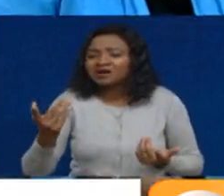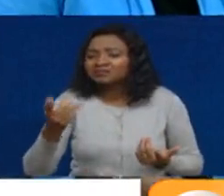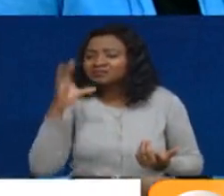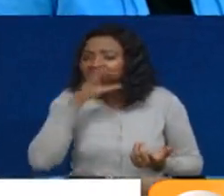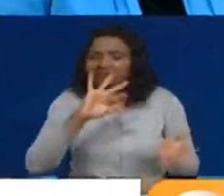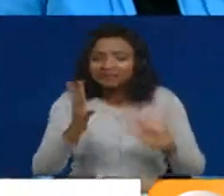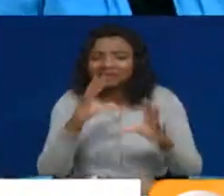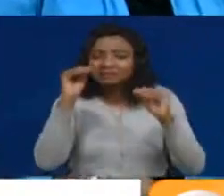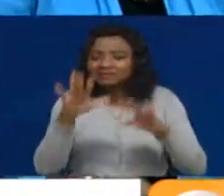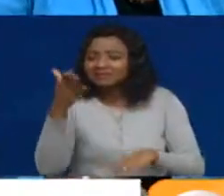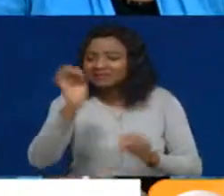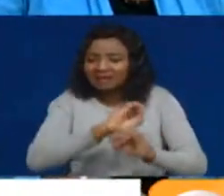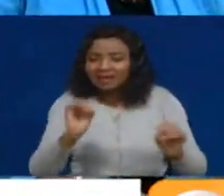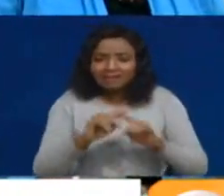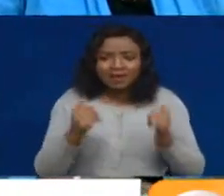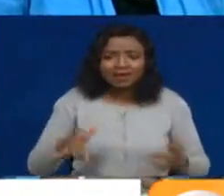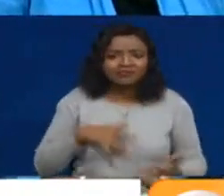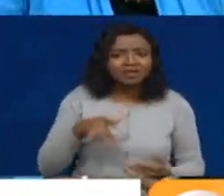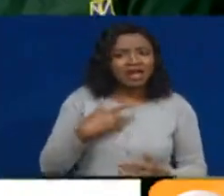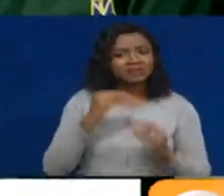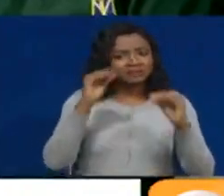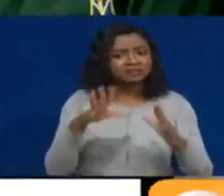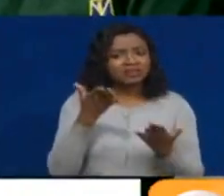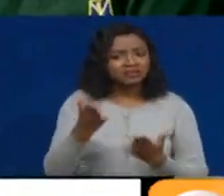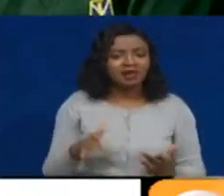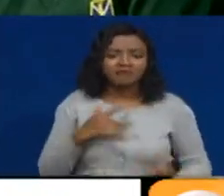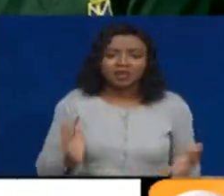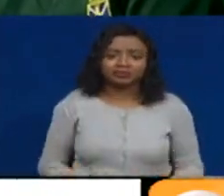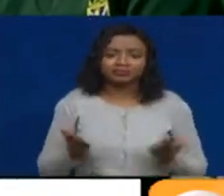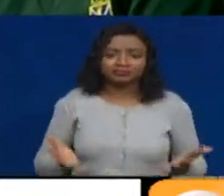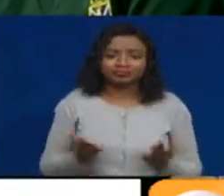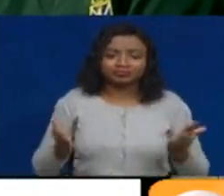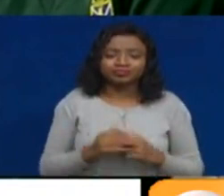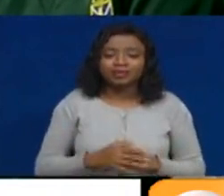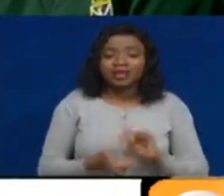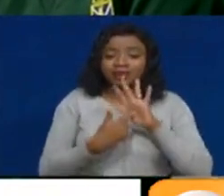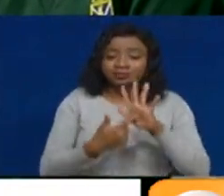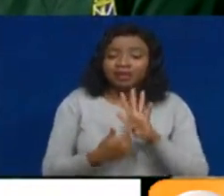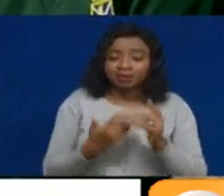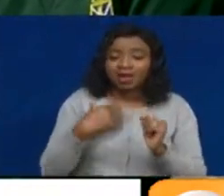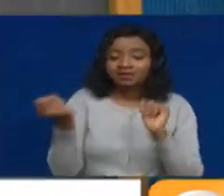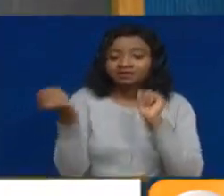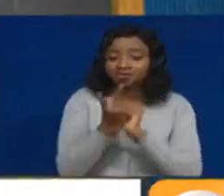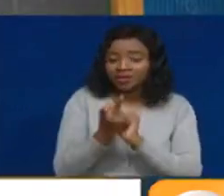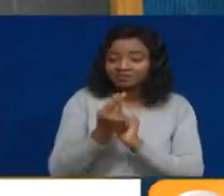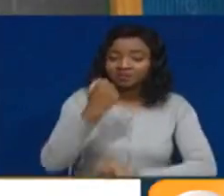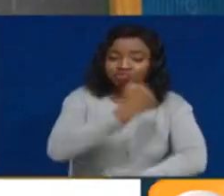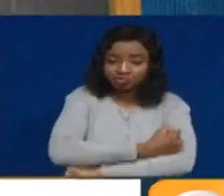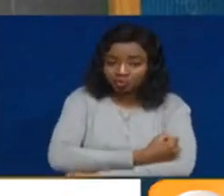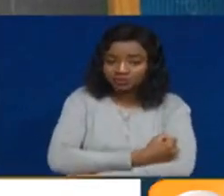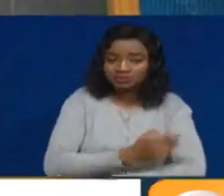teachers. The program, which will run for the next 2 months, will target students in Form 2 from 12 public schools in 9 counties,